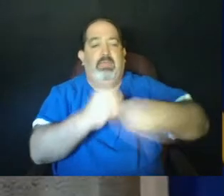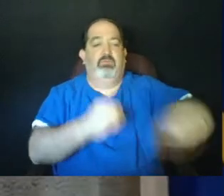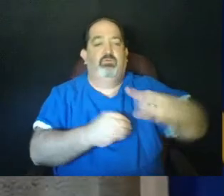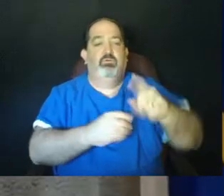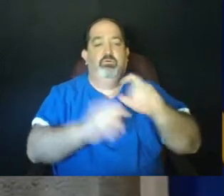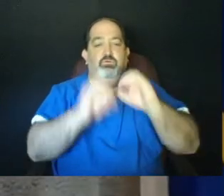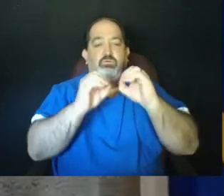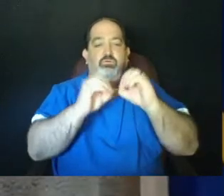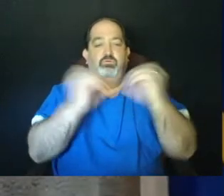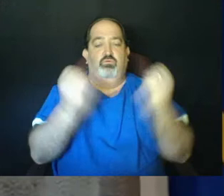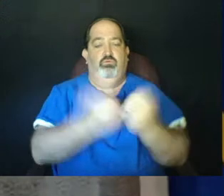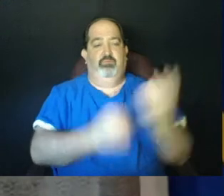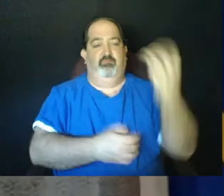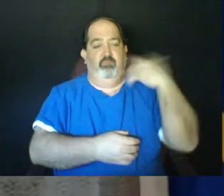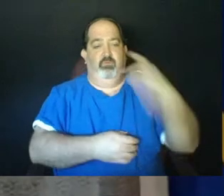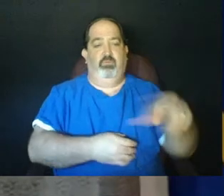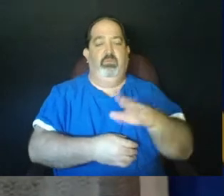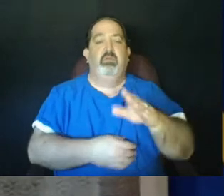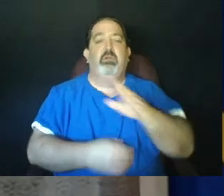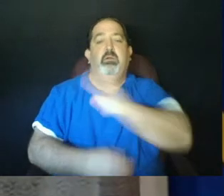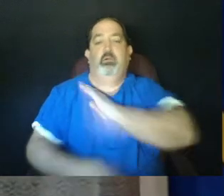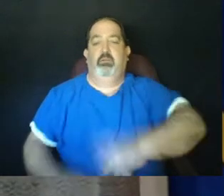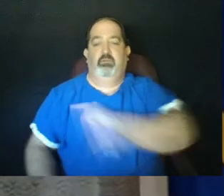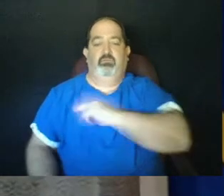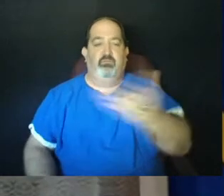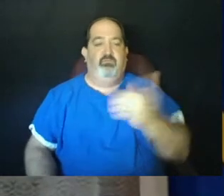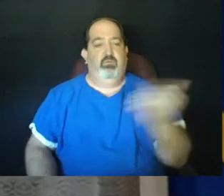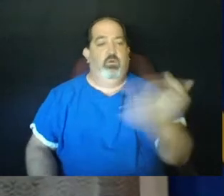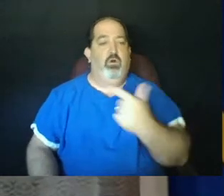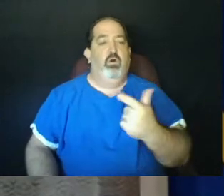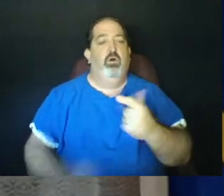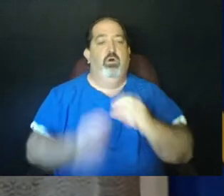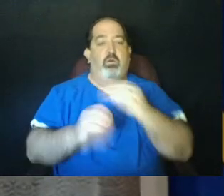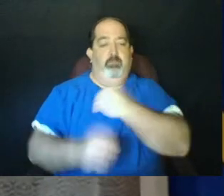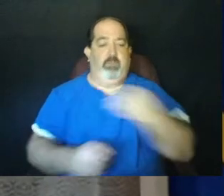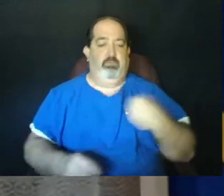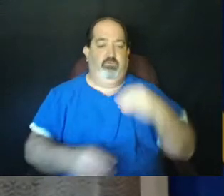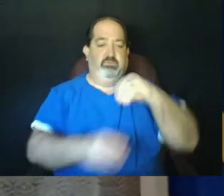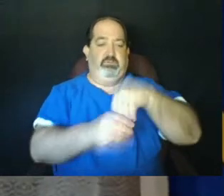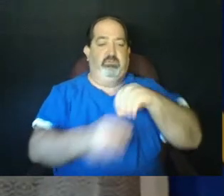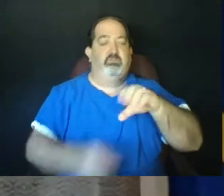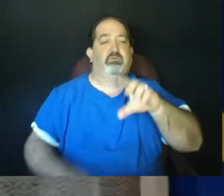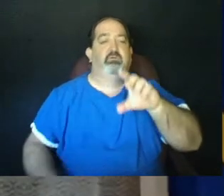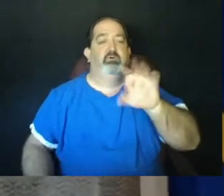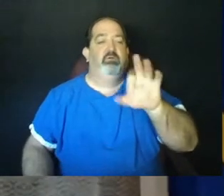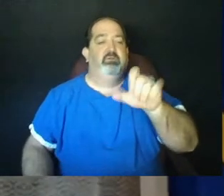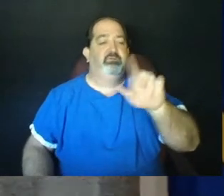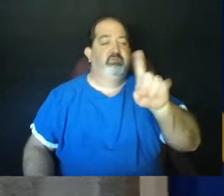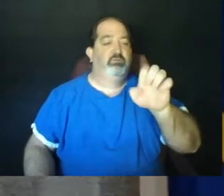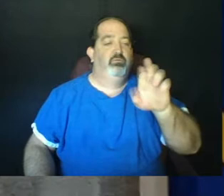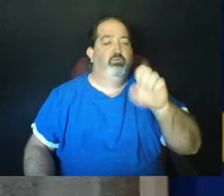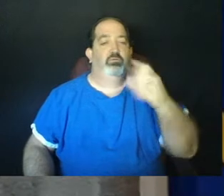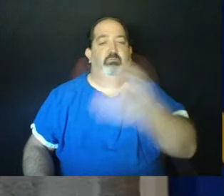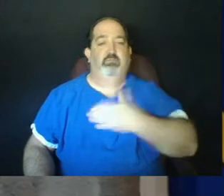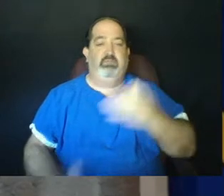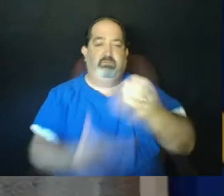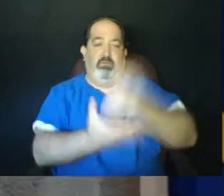years past, their Excellencies are pleased to invite all companions of the Forêt d'Or to please raise your vessels.